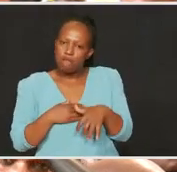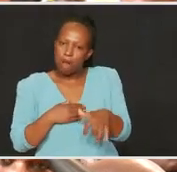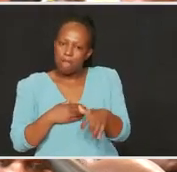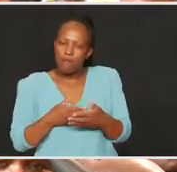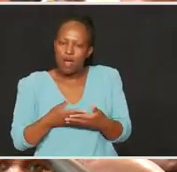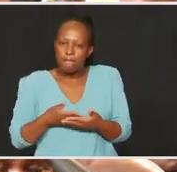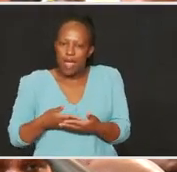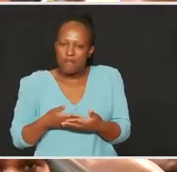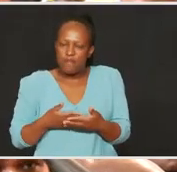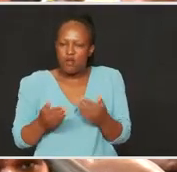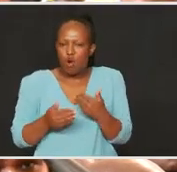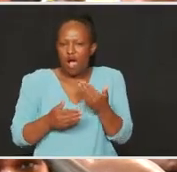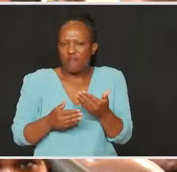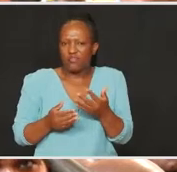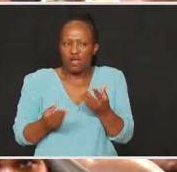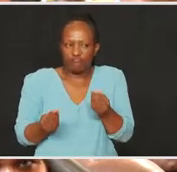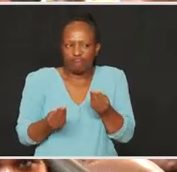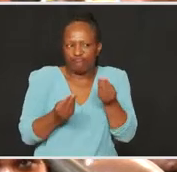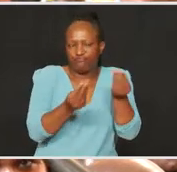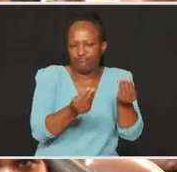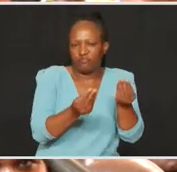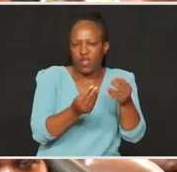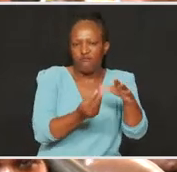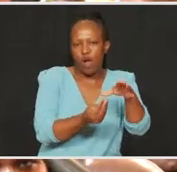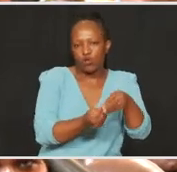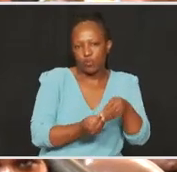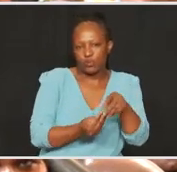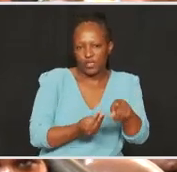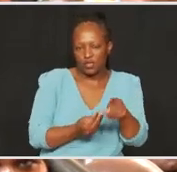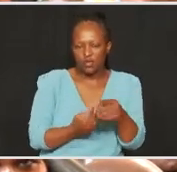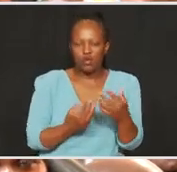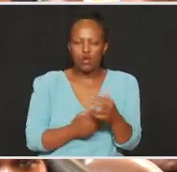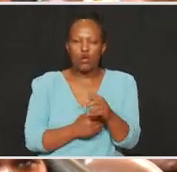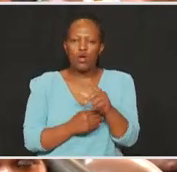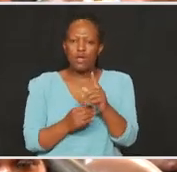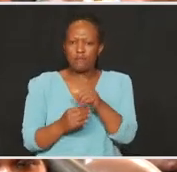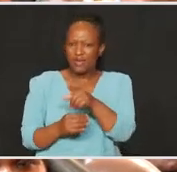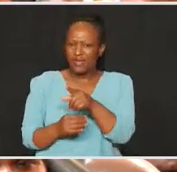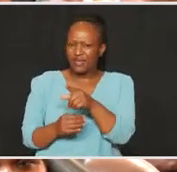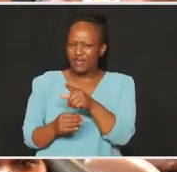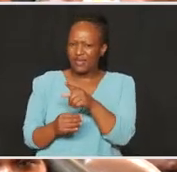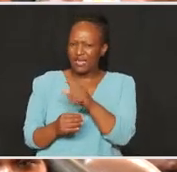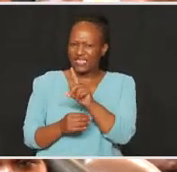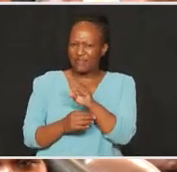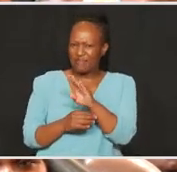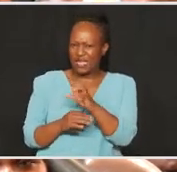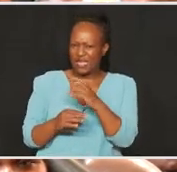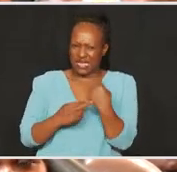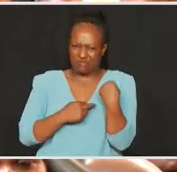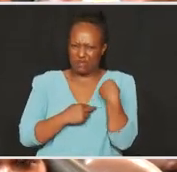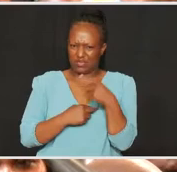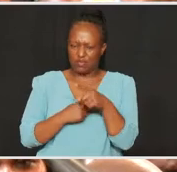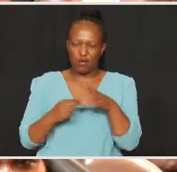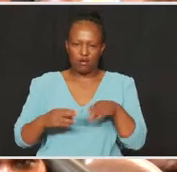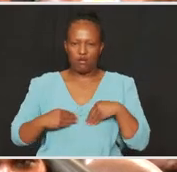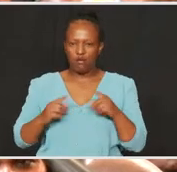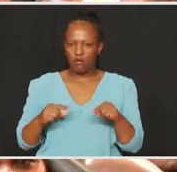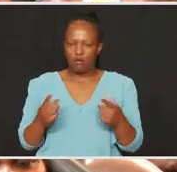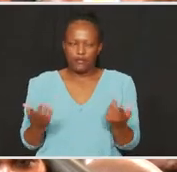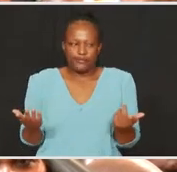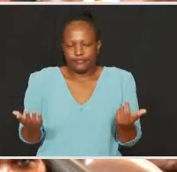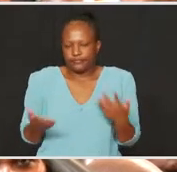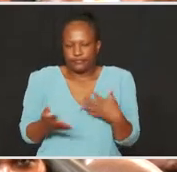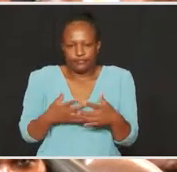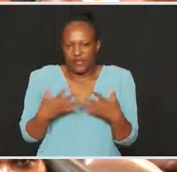this fast track highway to give abortions through the dbe is unacceptable what's done is done and new life is pregnant